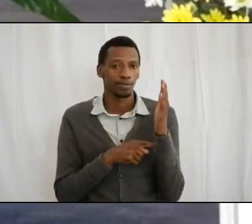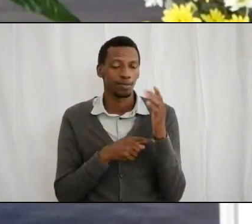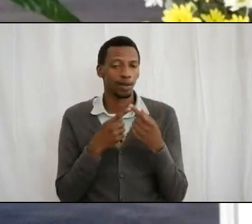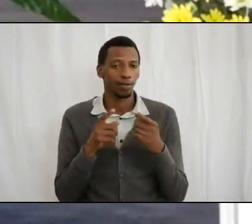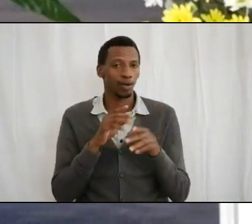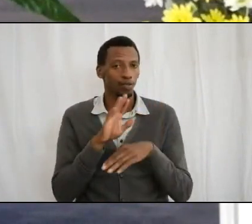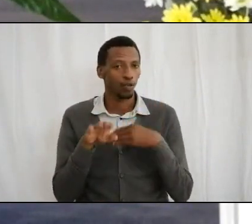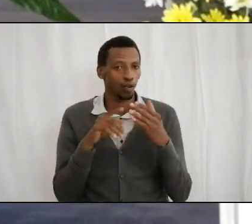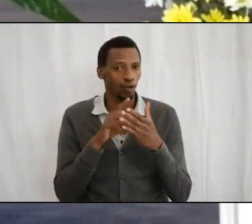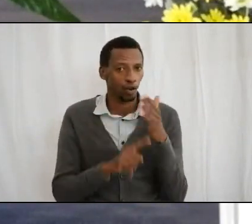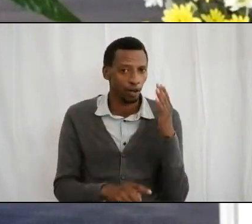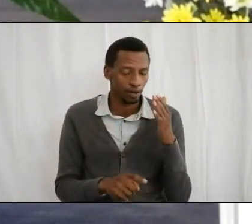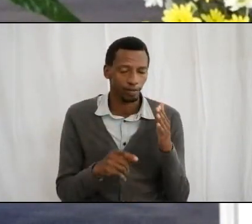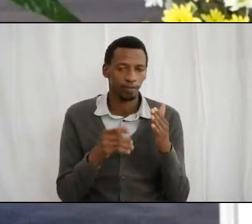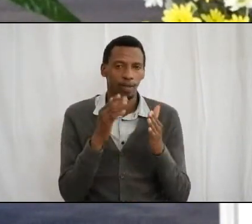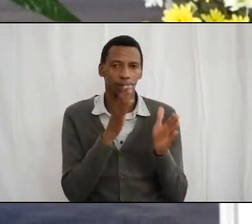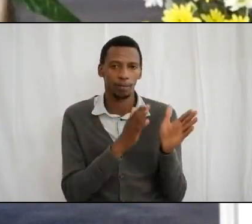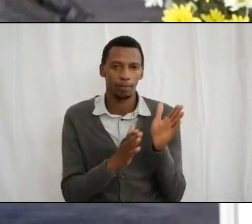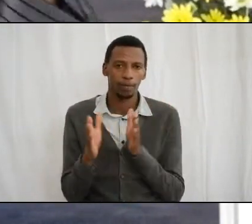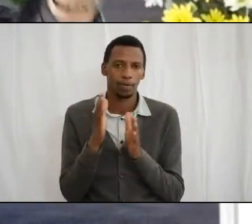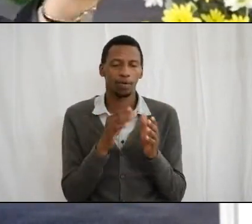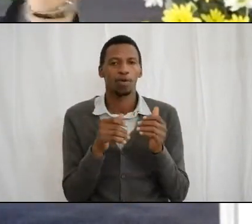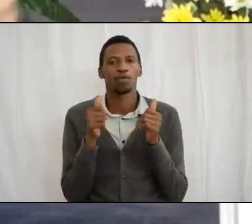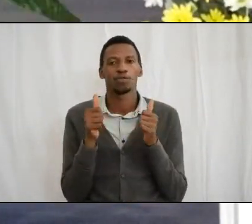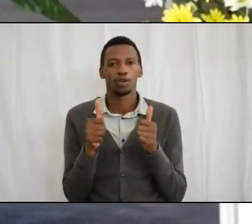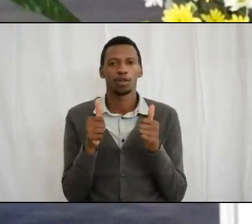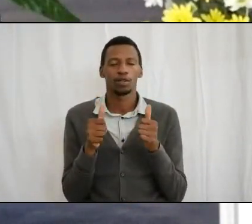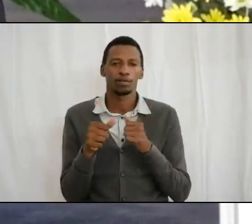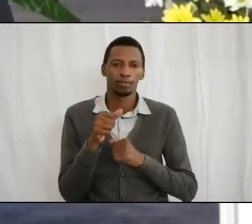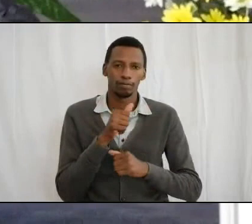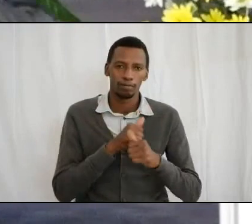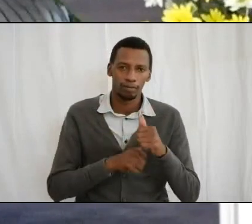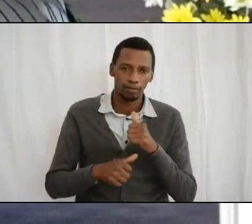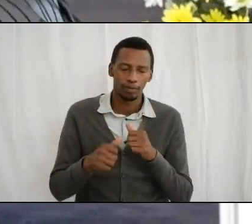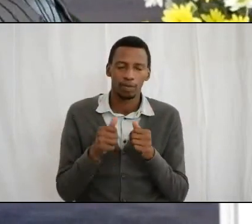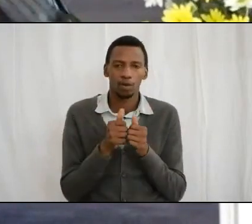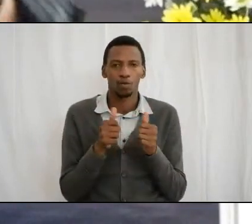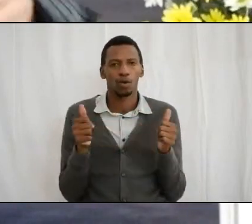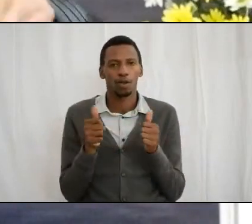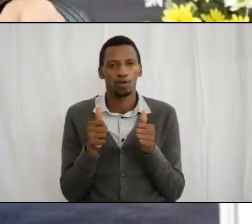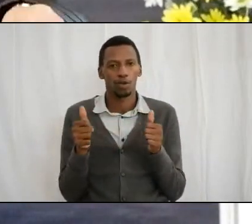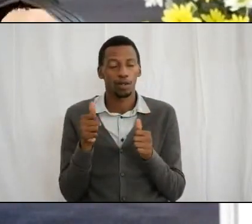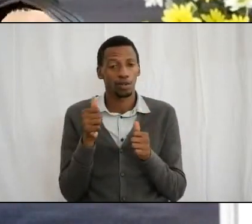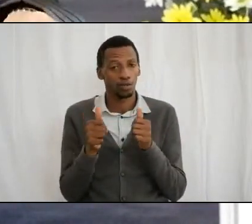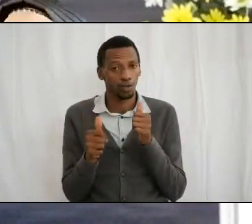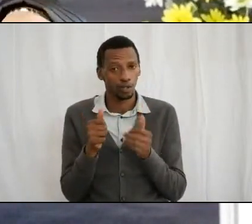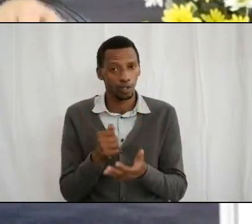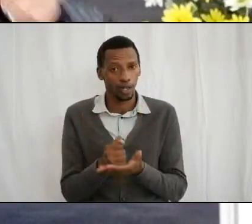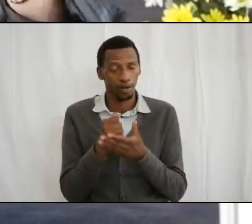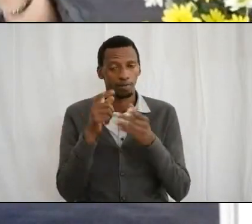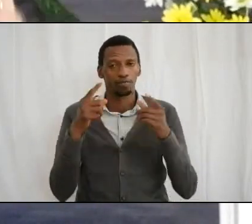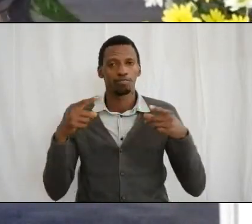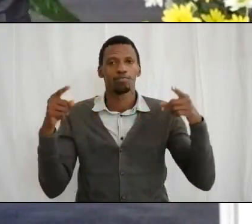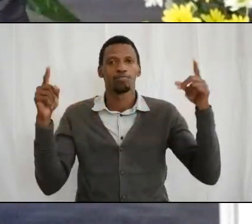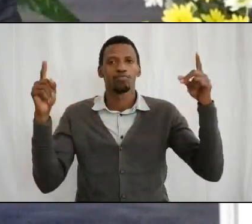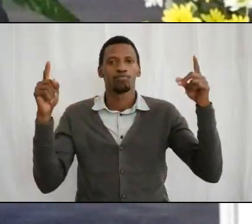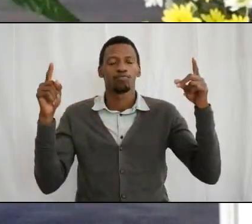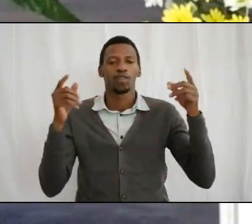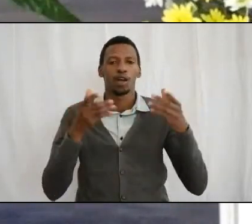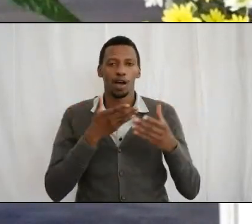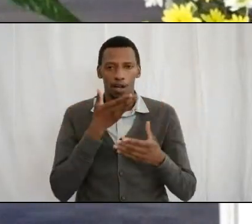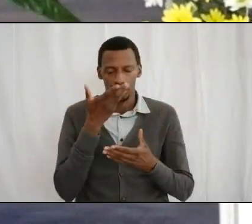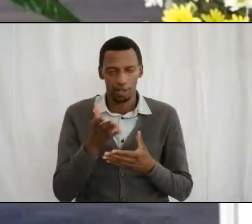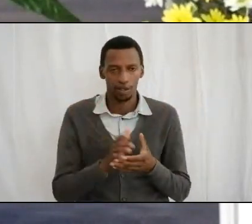preparation. It's doing the work well that really enables a successful outcome. So